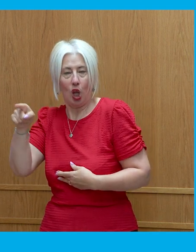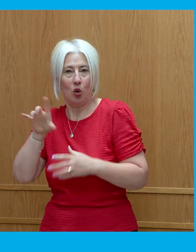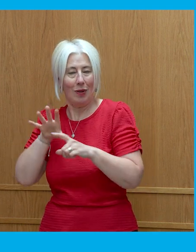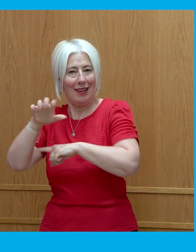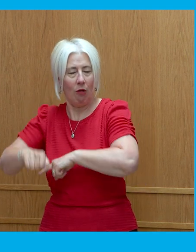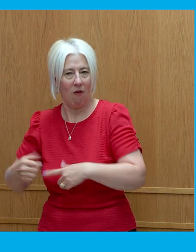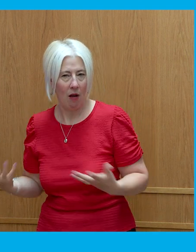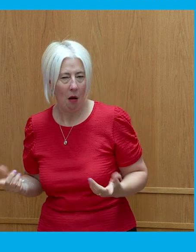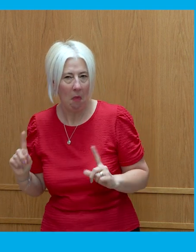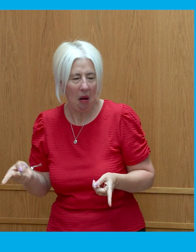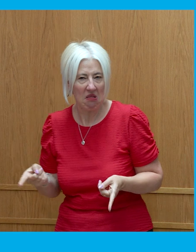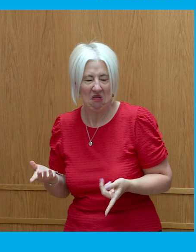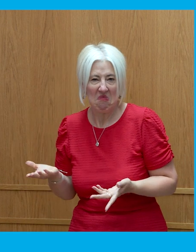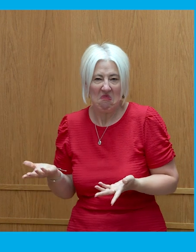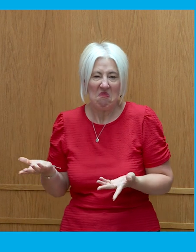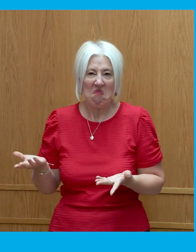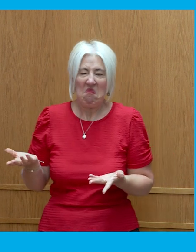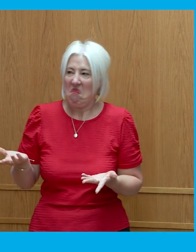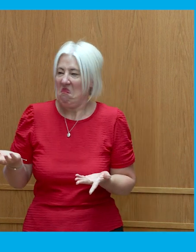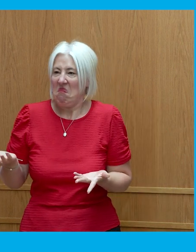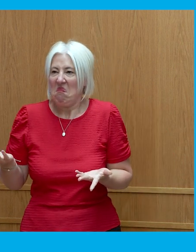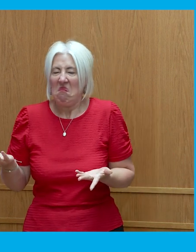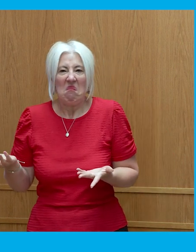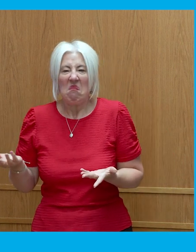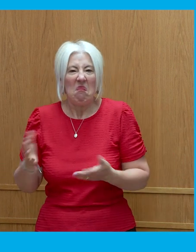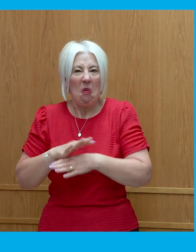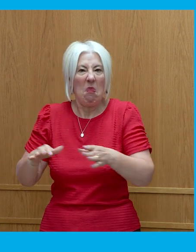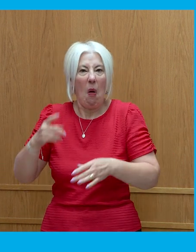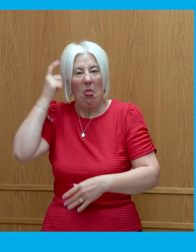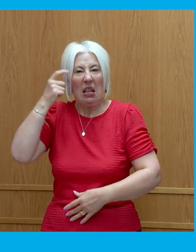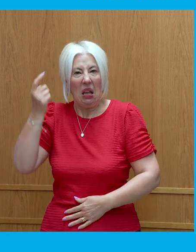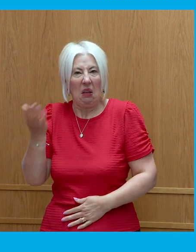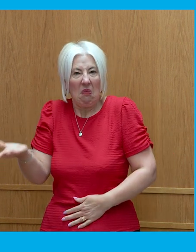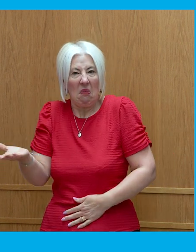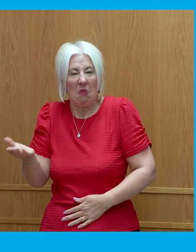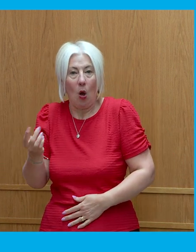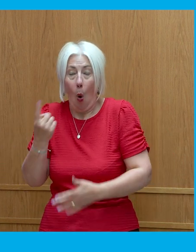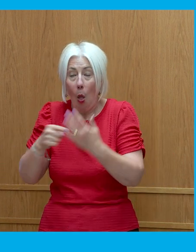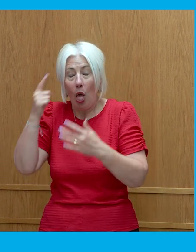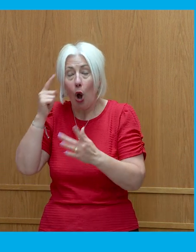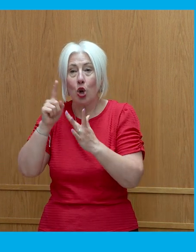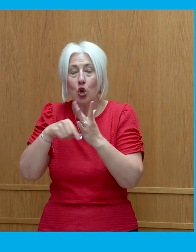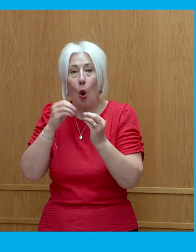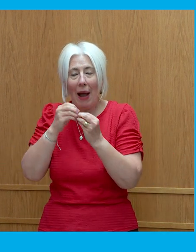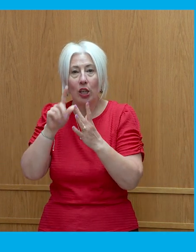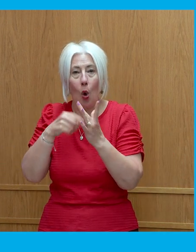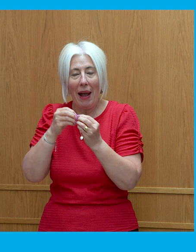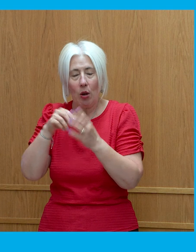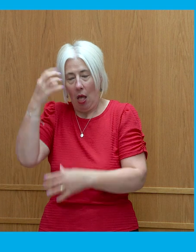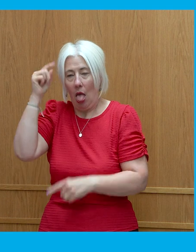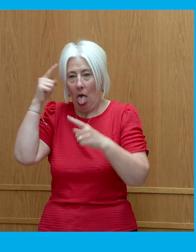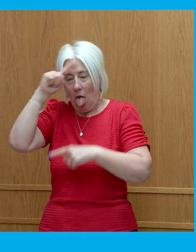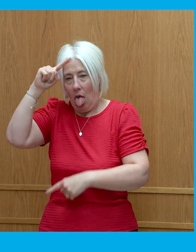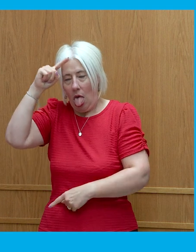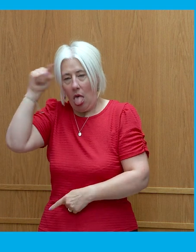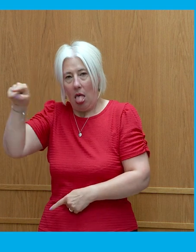And they were just, I think, not thinking beyond President Biden. I think they just,